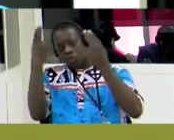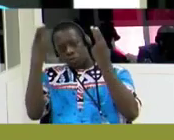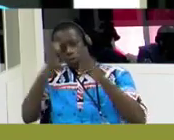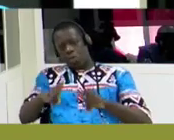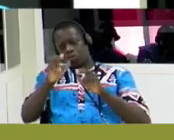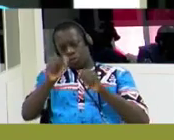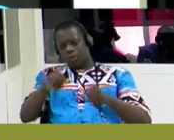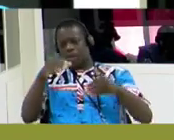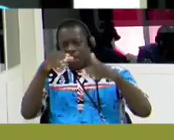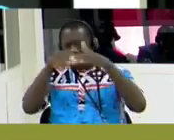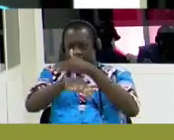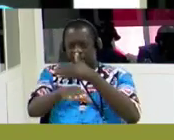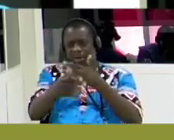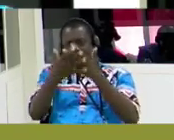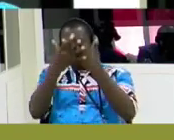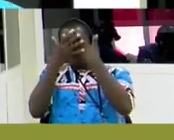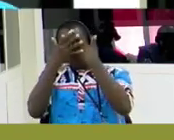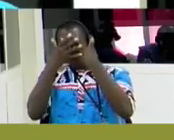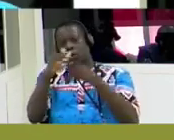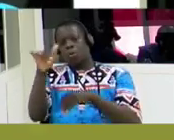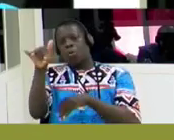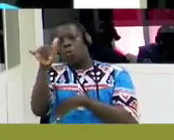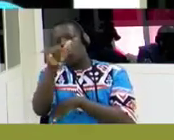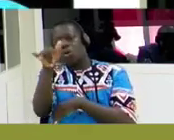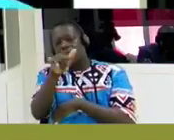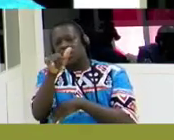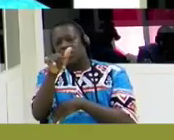two? Which is which?